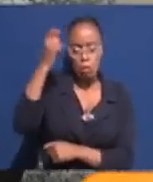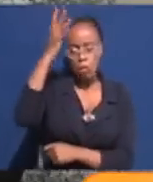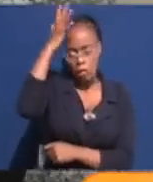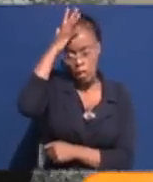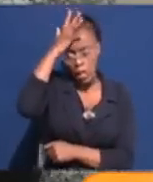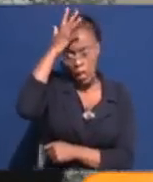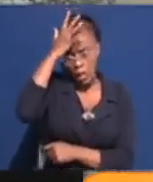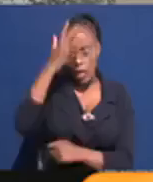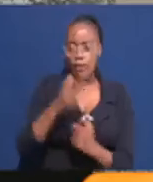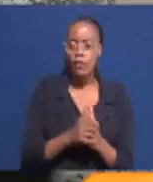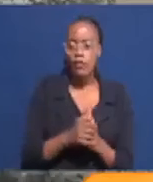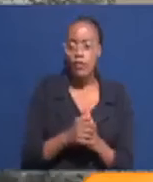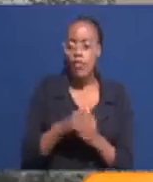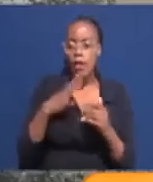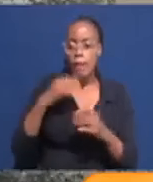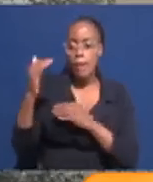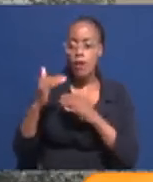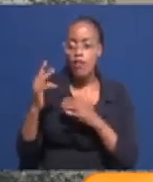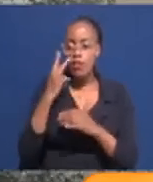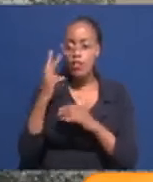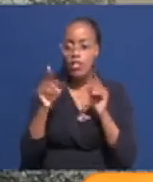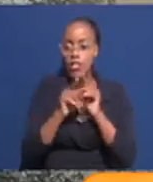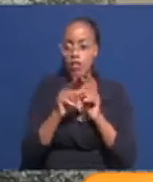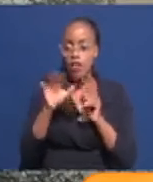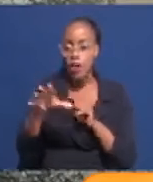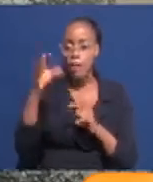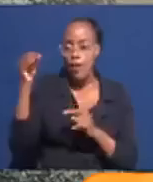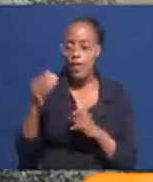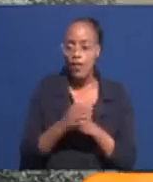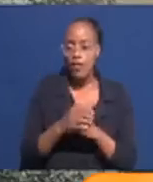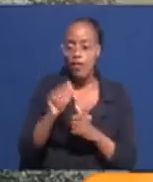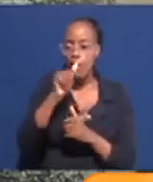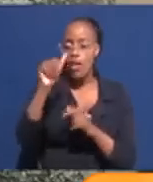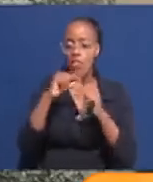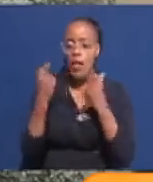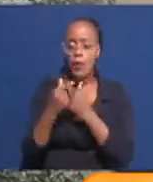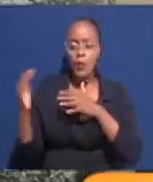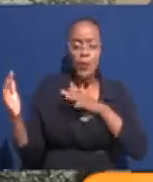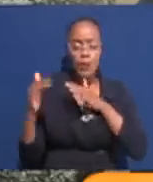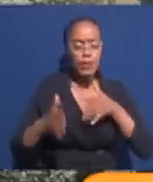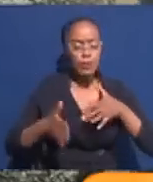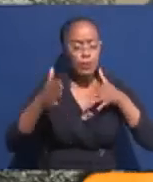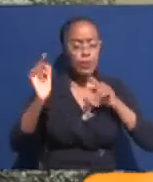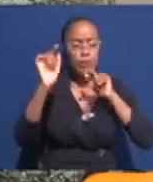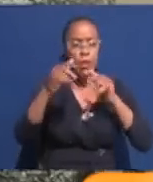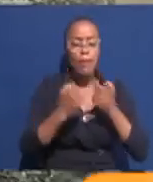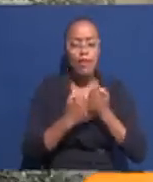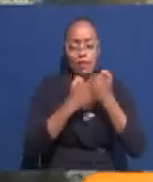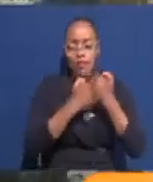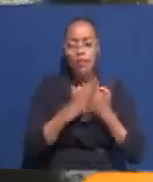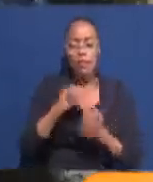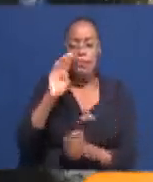with a stick. Those around are seen taking the stick from her as another group rushes to the office to help an injured